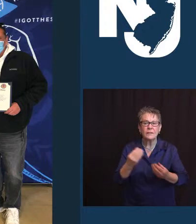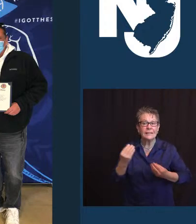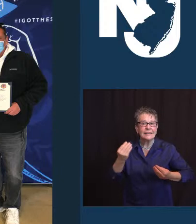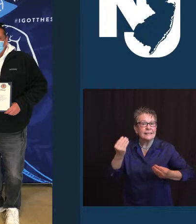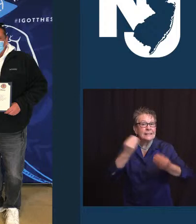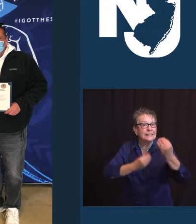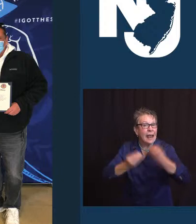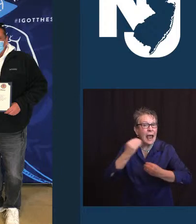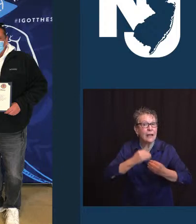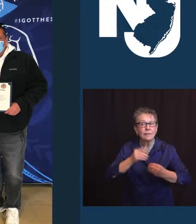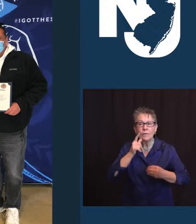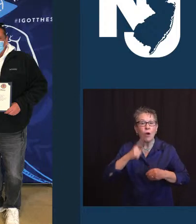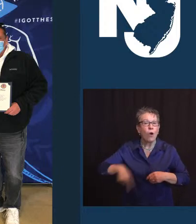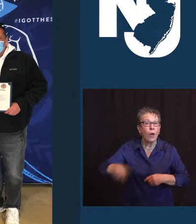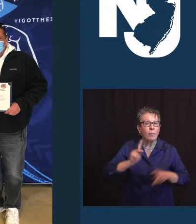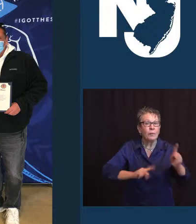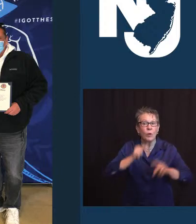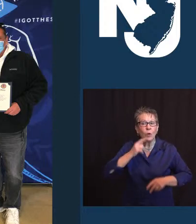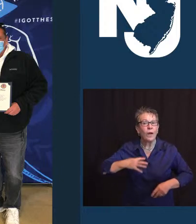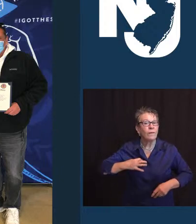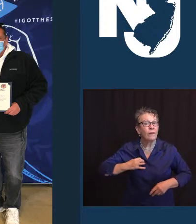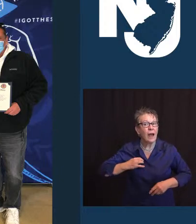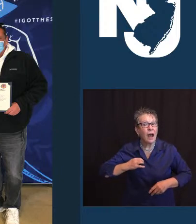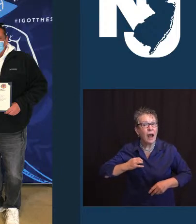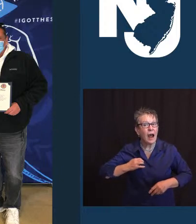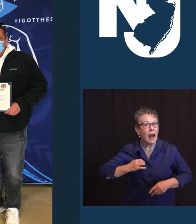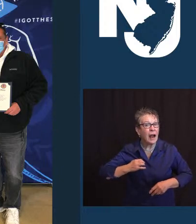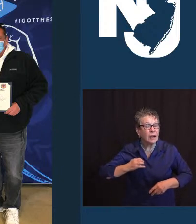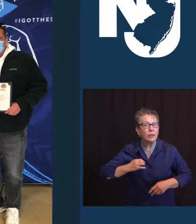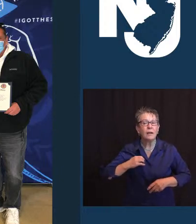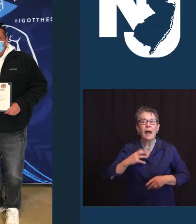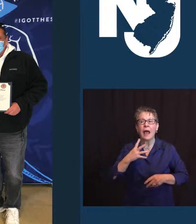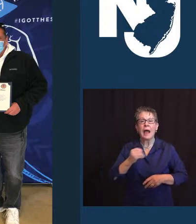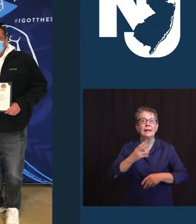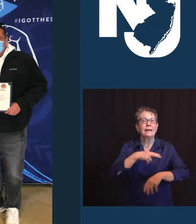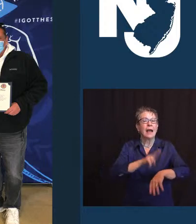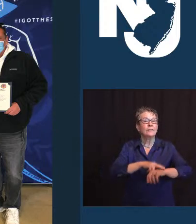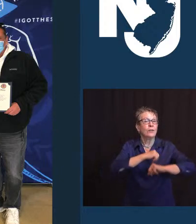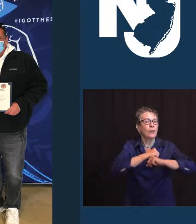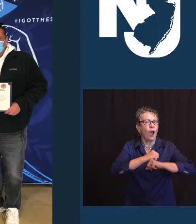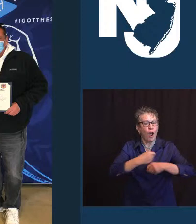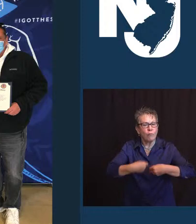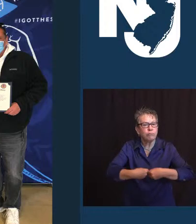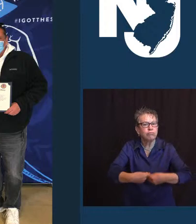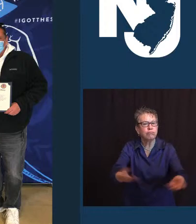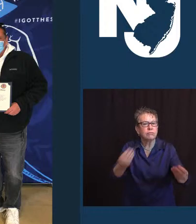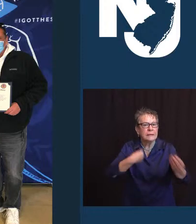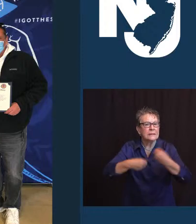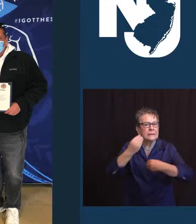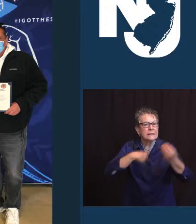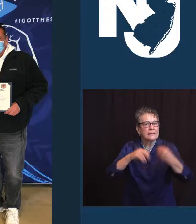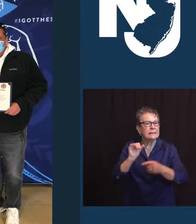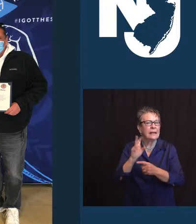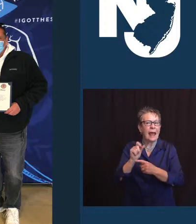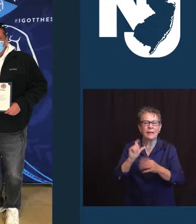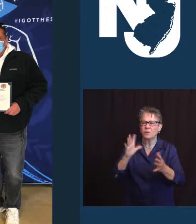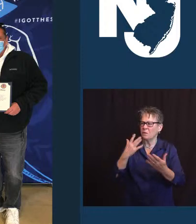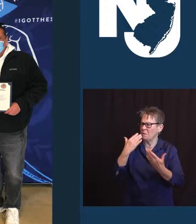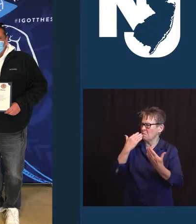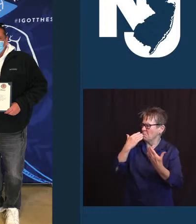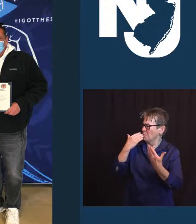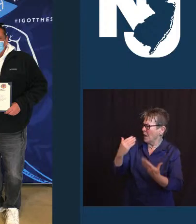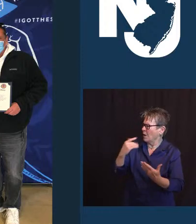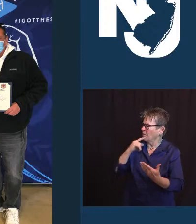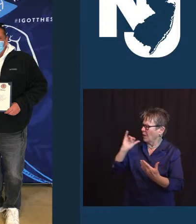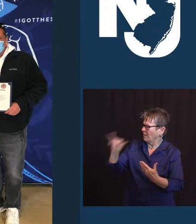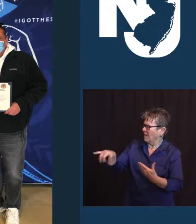great New Jersey National Guard on duty there. I want to thank my friend Dave Pearson for bringing this to our attention. He's the co-founder, among other